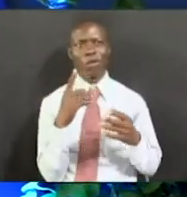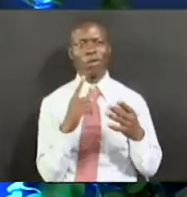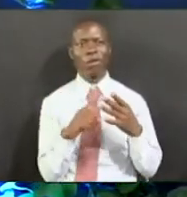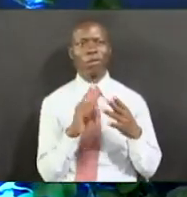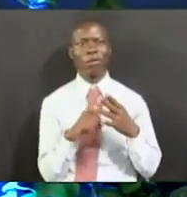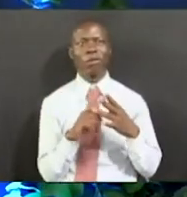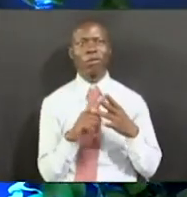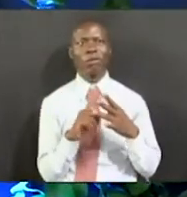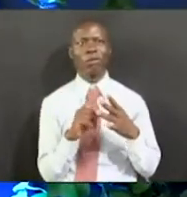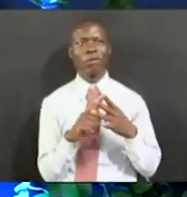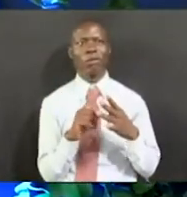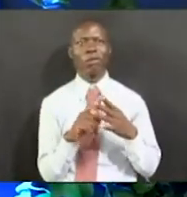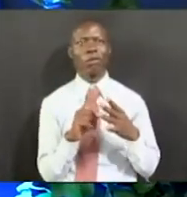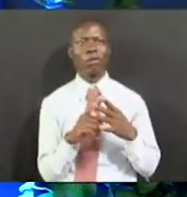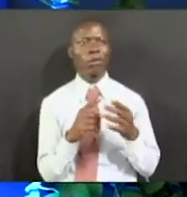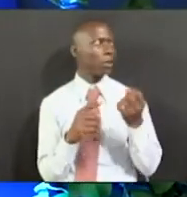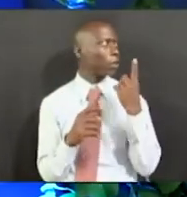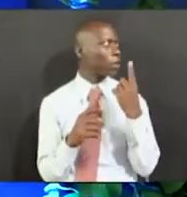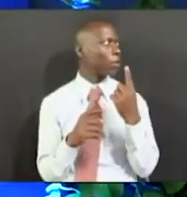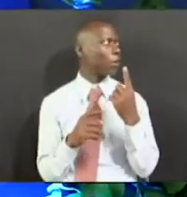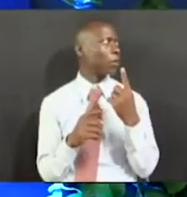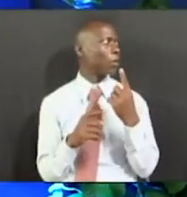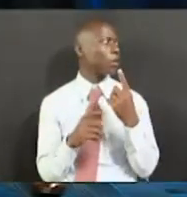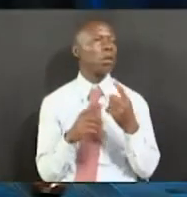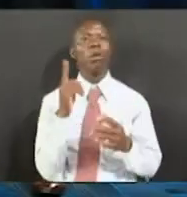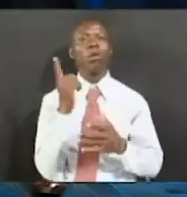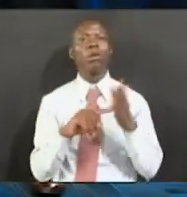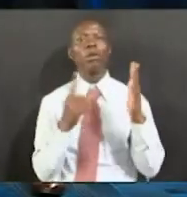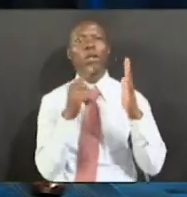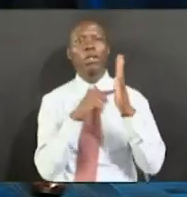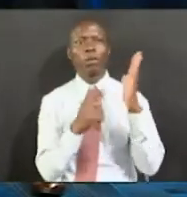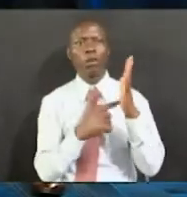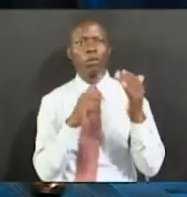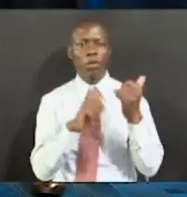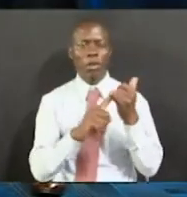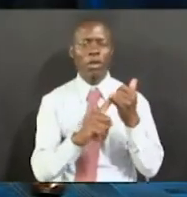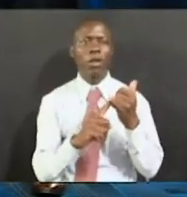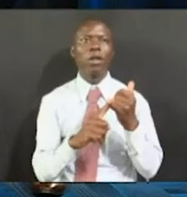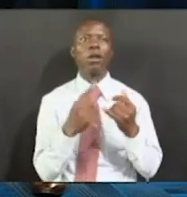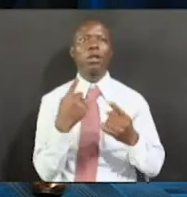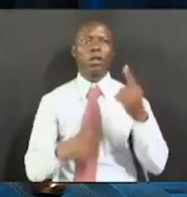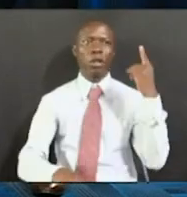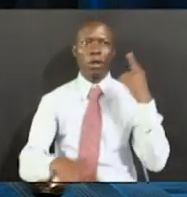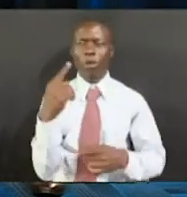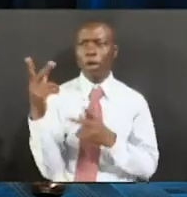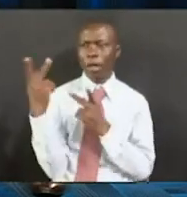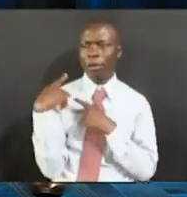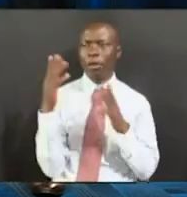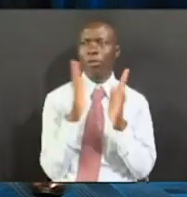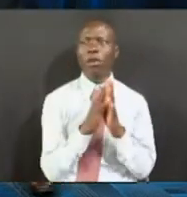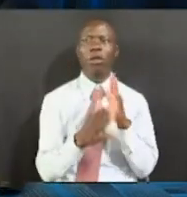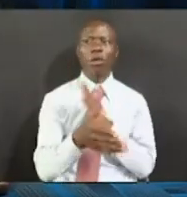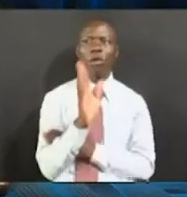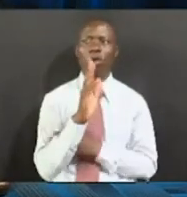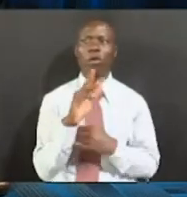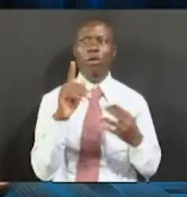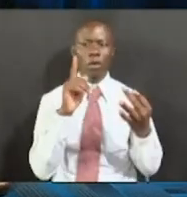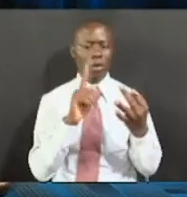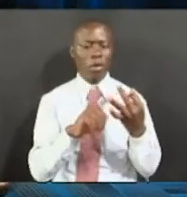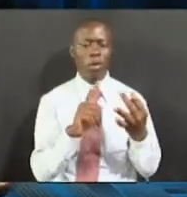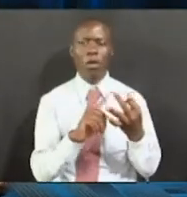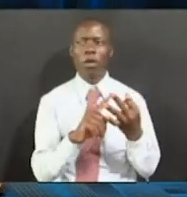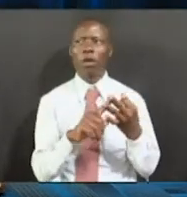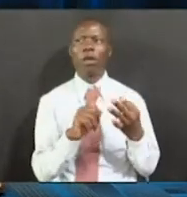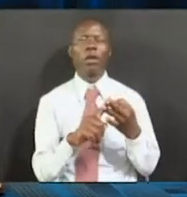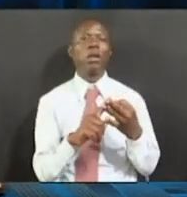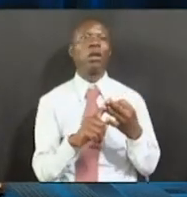Number four. Are you with me? So what is the first point? Champions are partners. Number two, champions